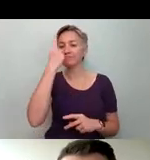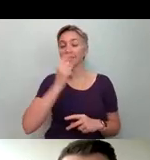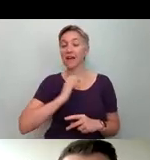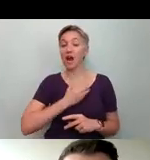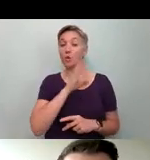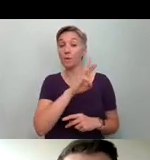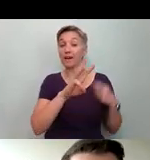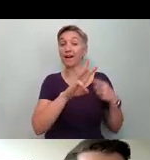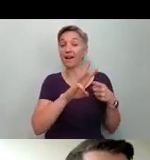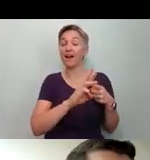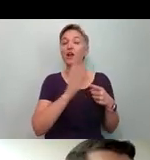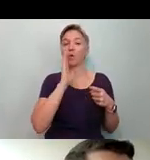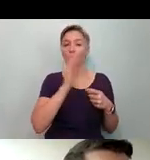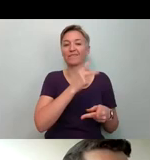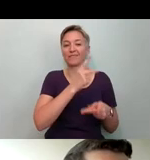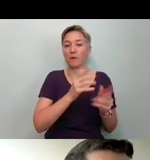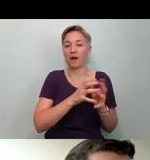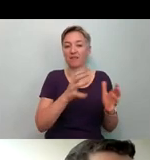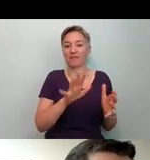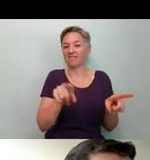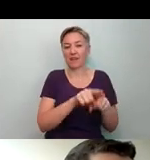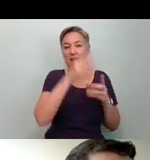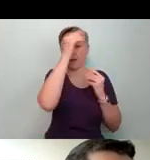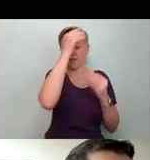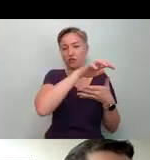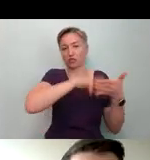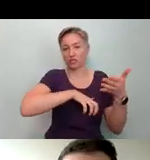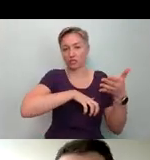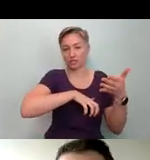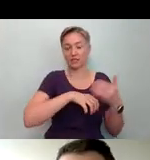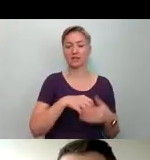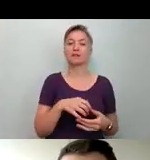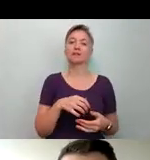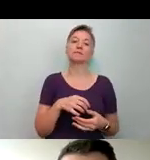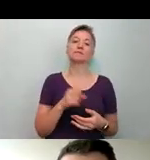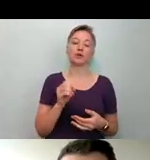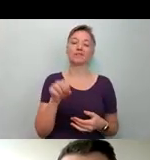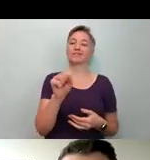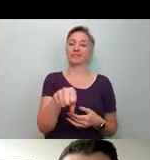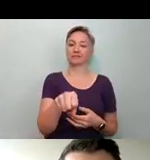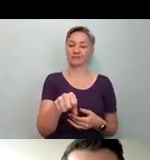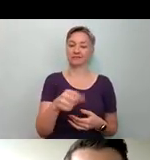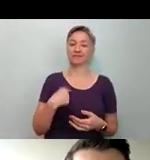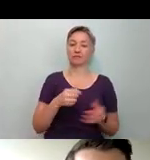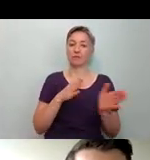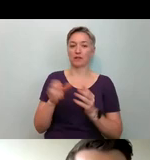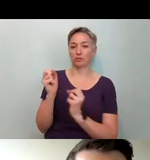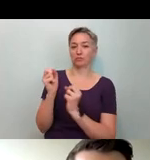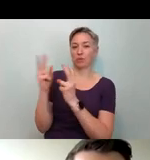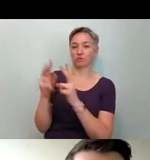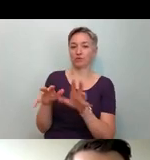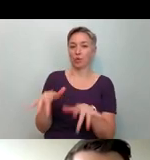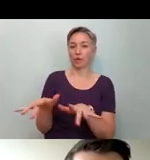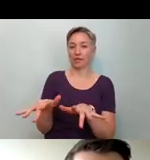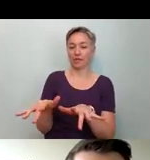house a lot of that information. I won't kind of getting ahead of ourselves a little bit, but just know that, yes, we intend to post the recordings. We're going to go through